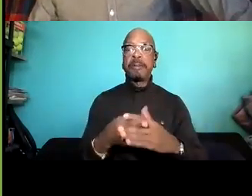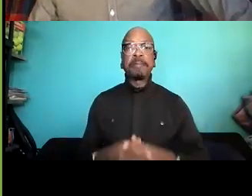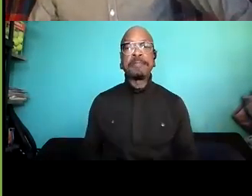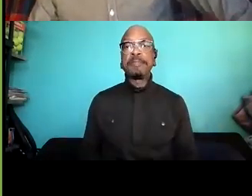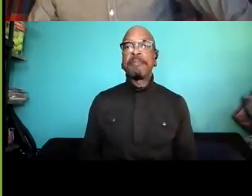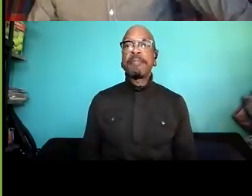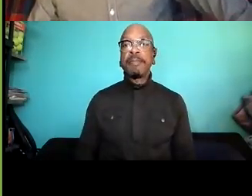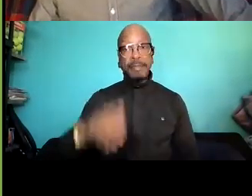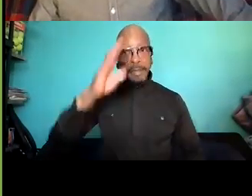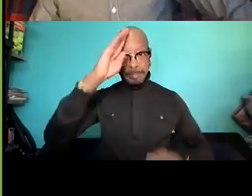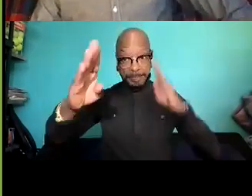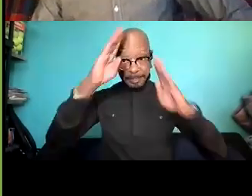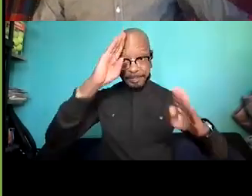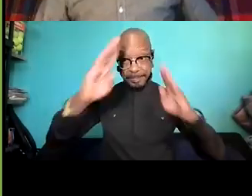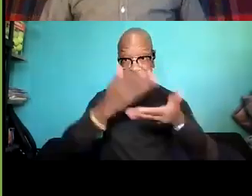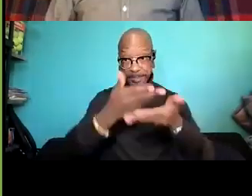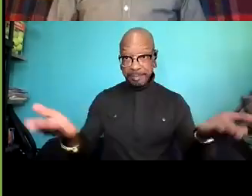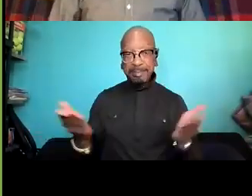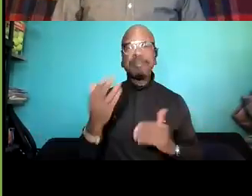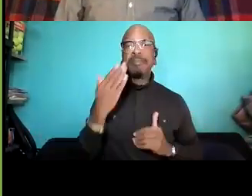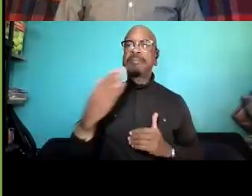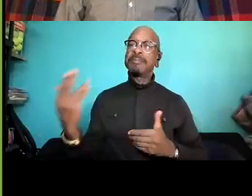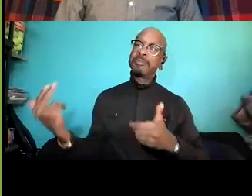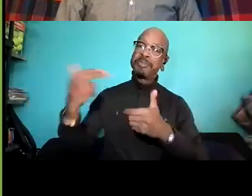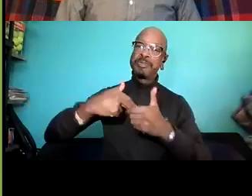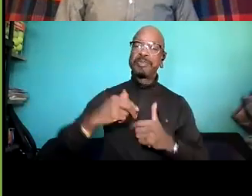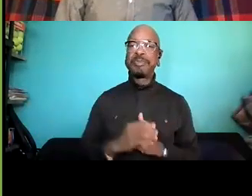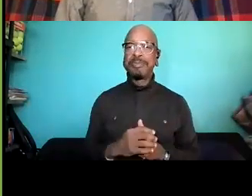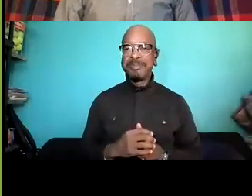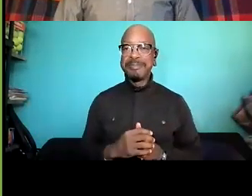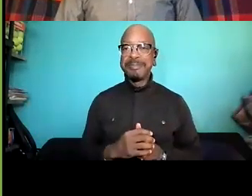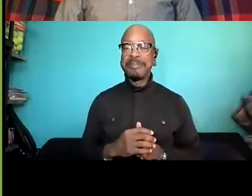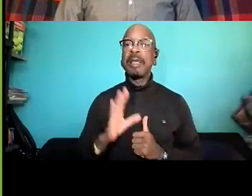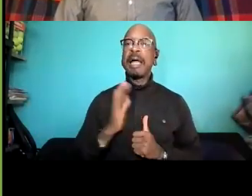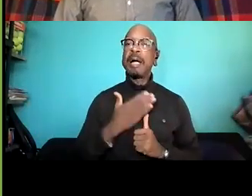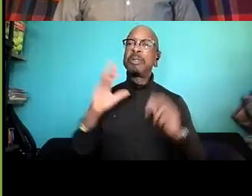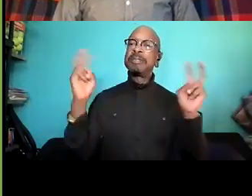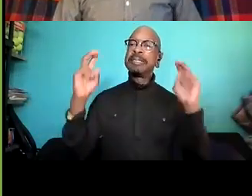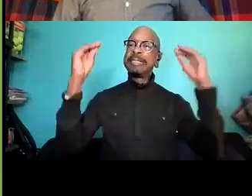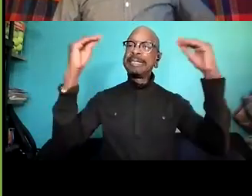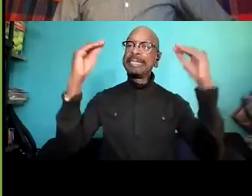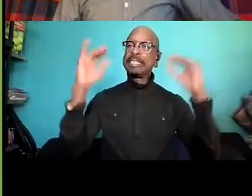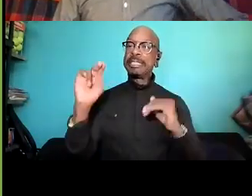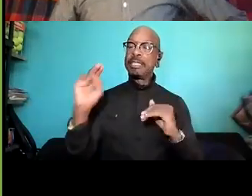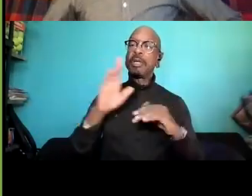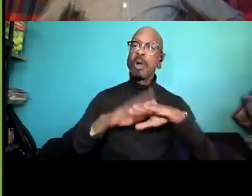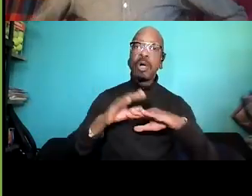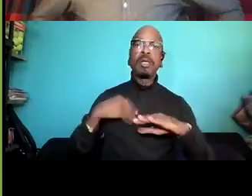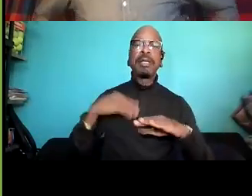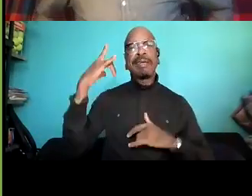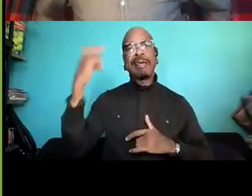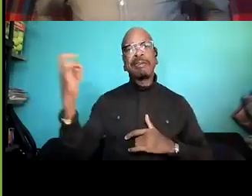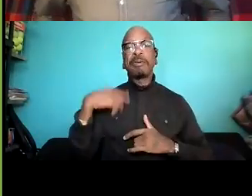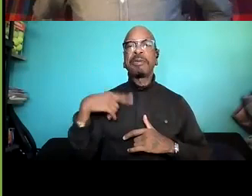Hi, everybody, and thanks for joining our teach-in on California entity options for